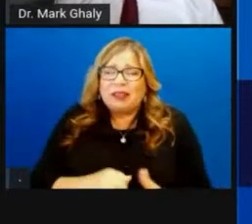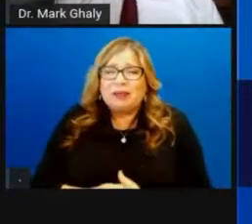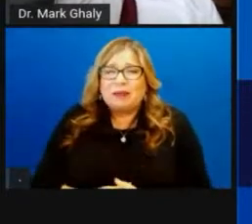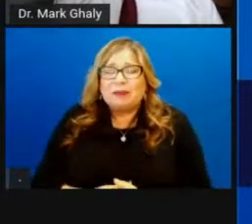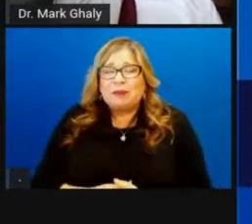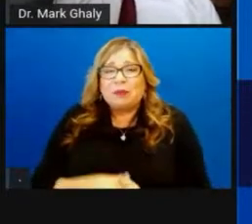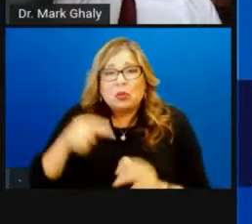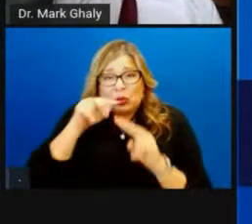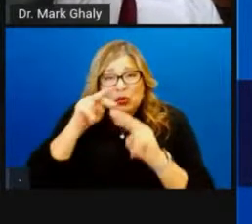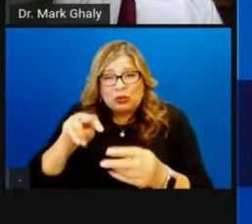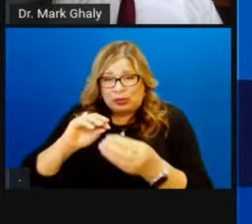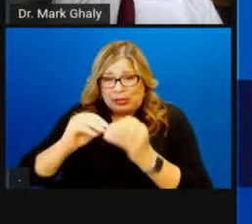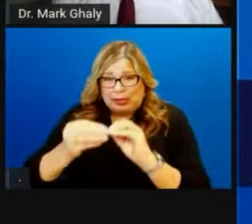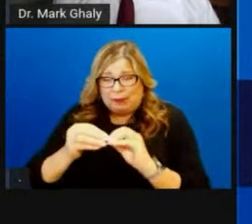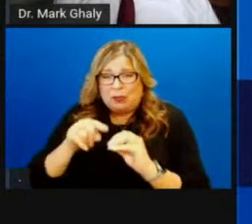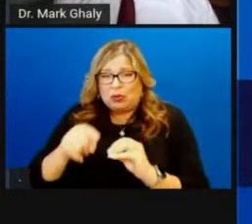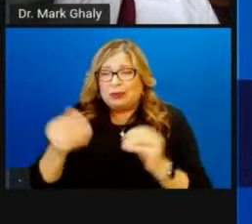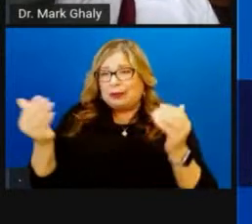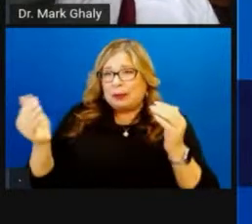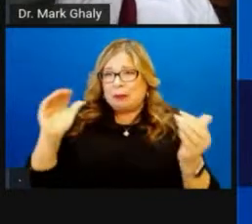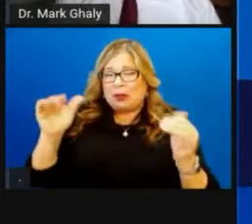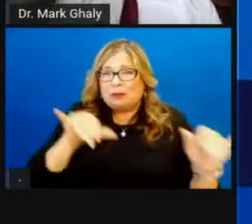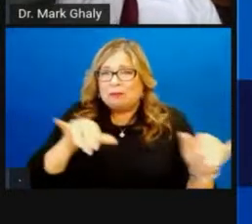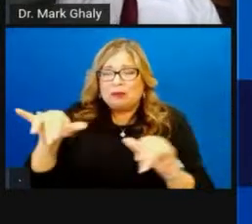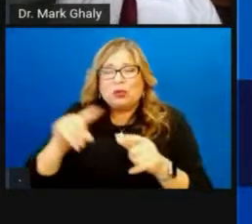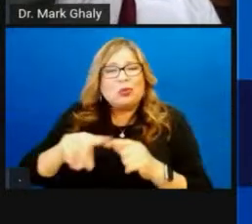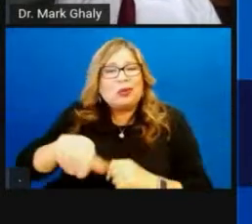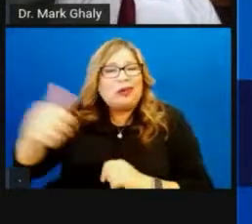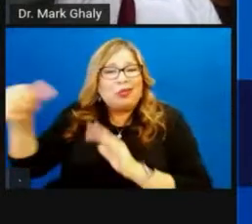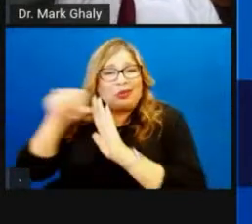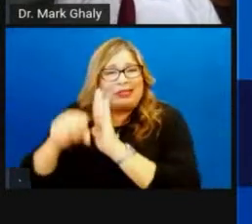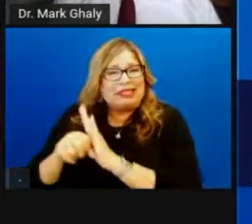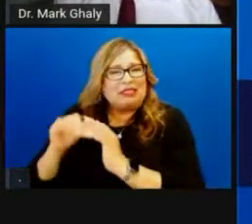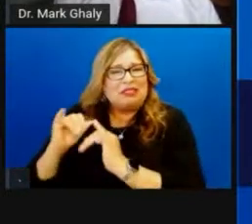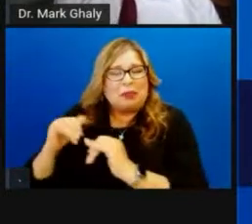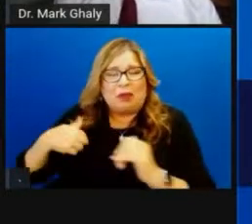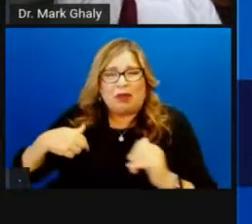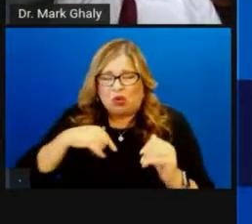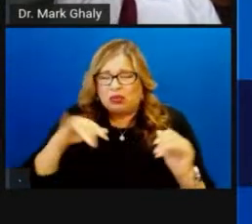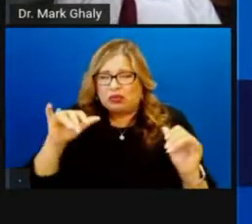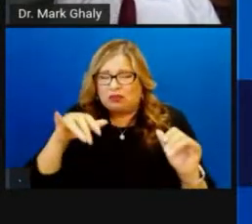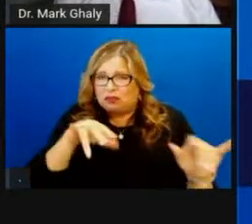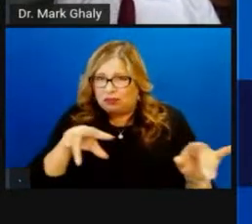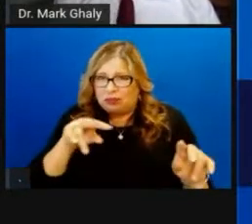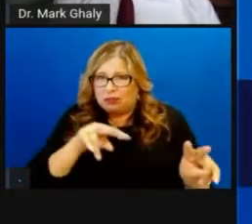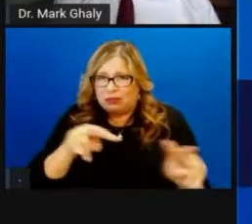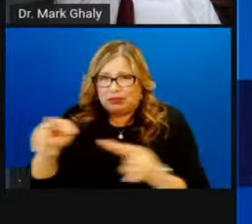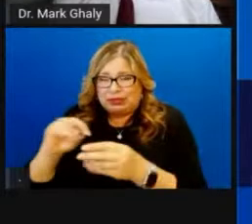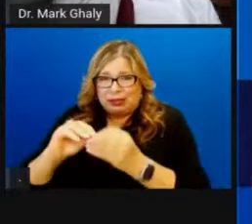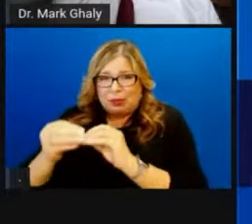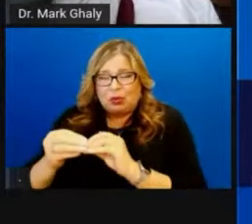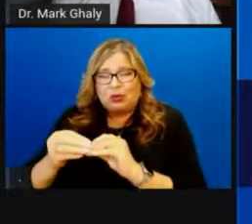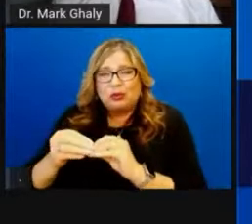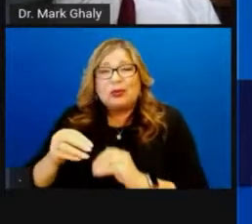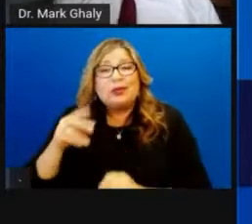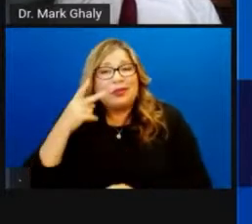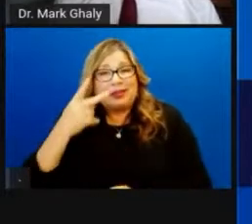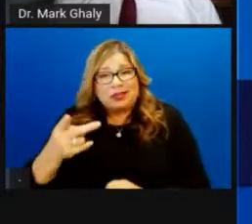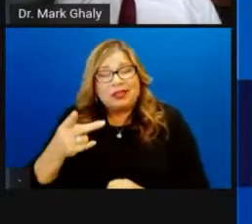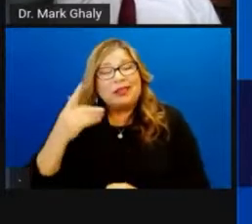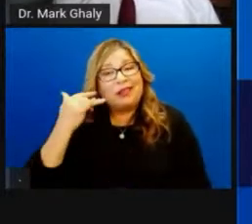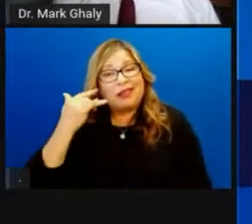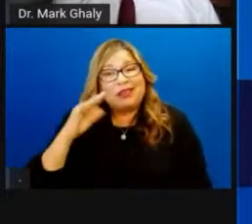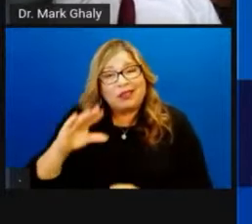have somewhat similar conditions that we do, you see California has done well with